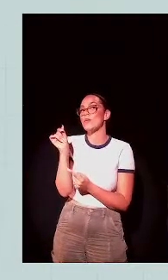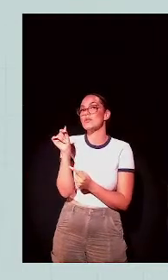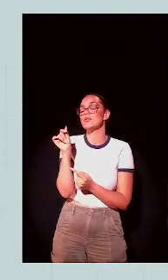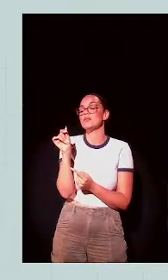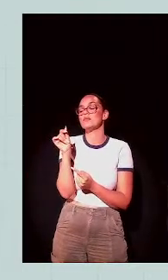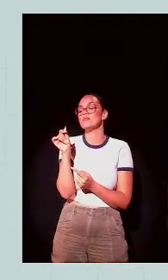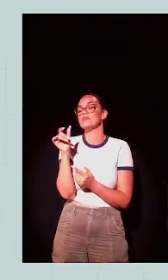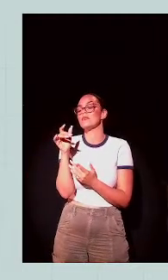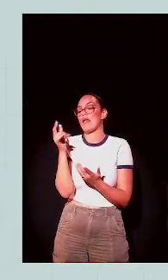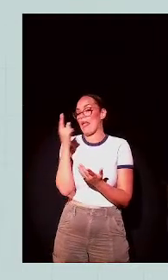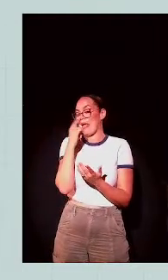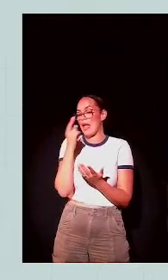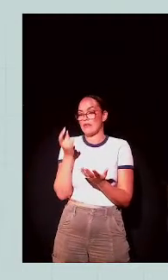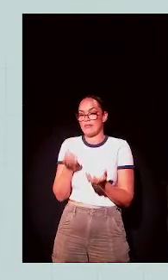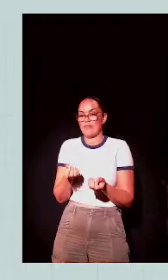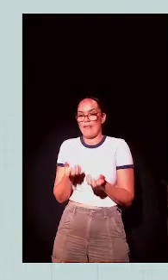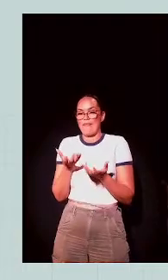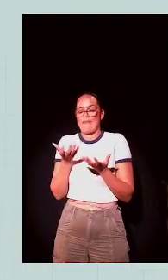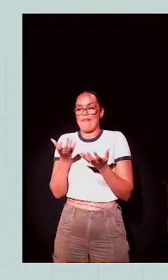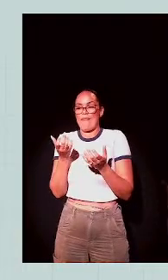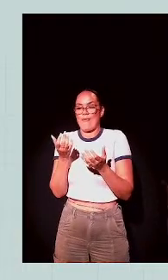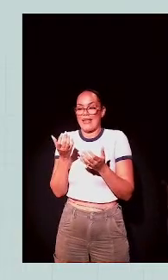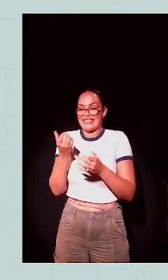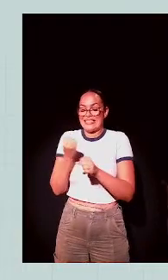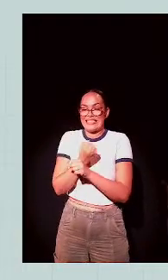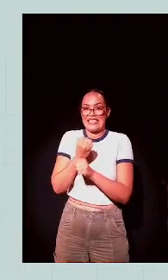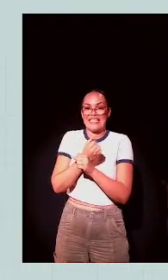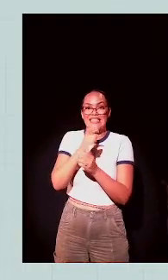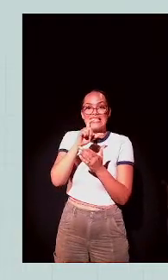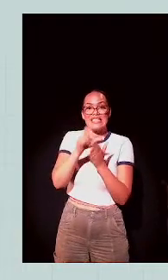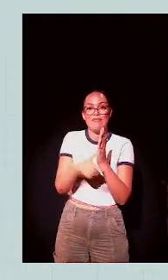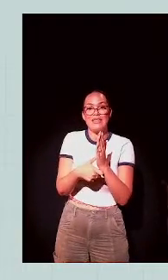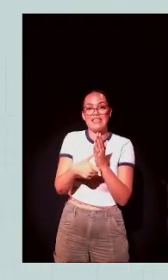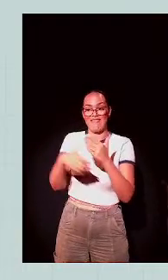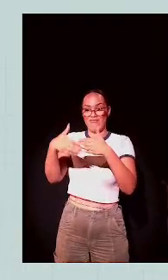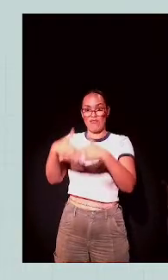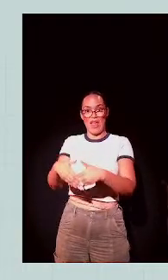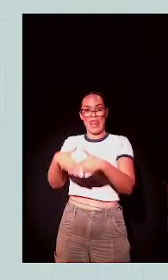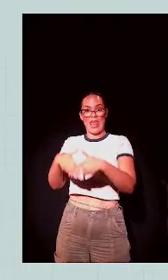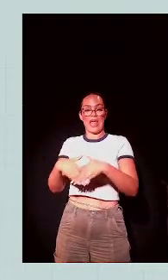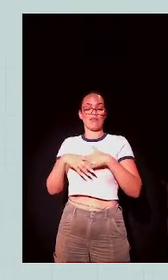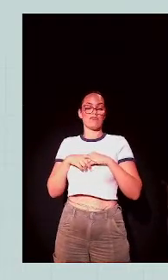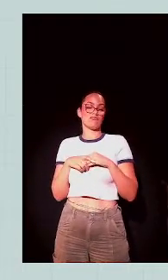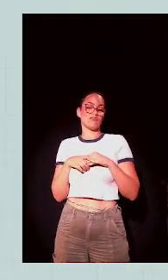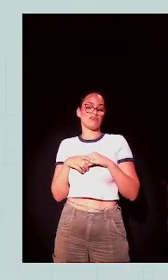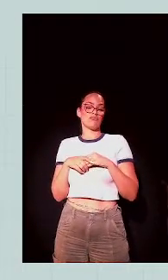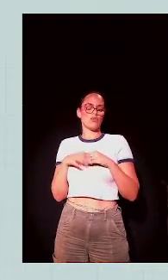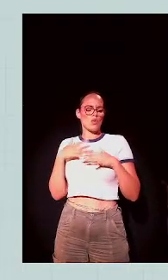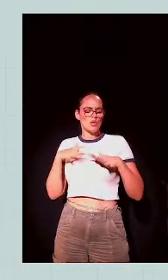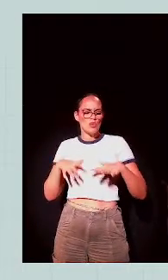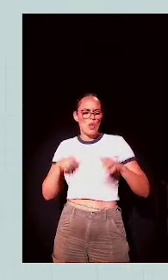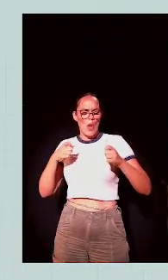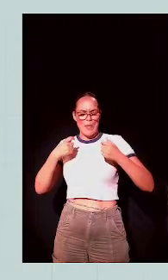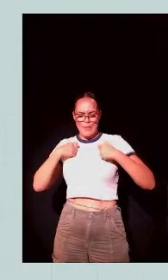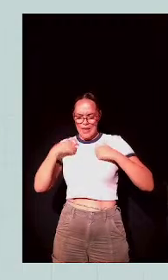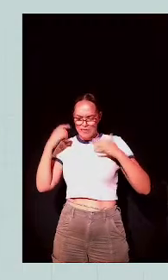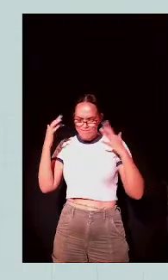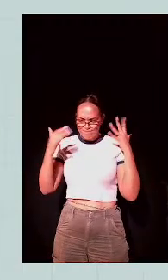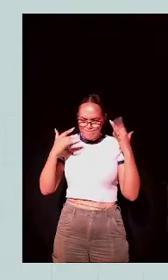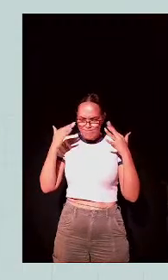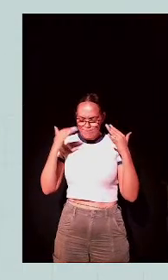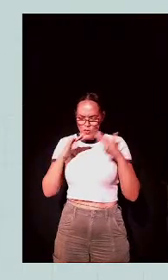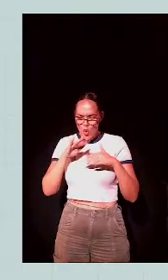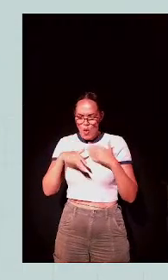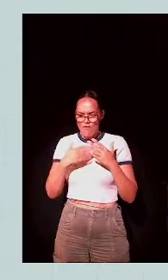innately disability friendly? And it's that thought that got me thinking about the modular synth in a